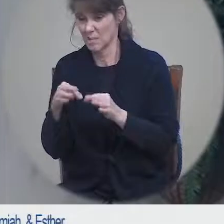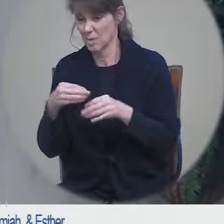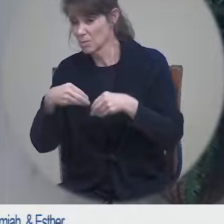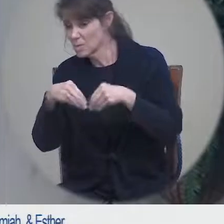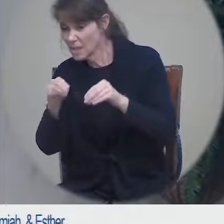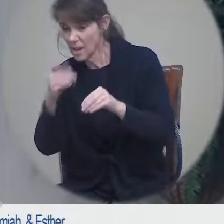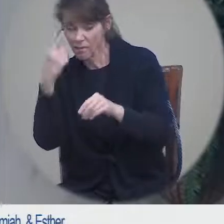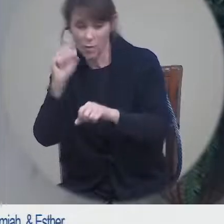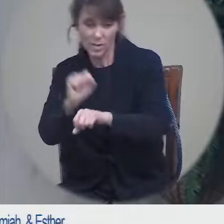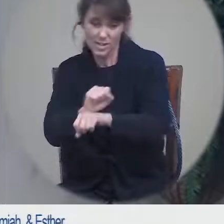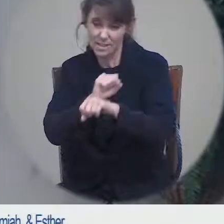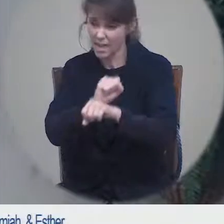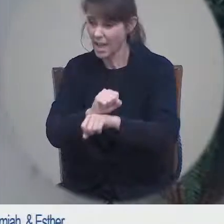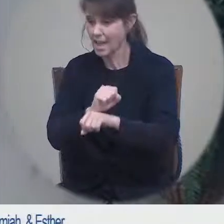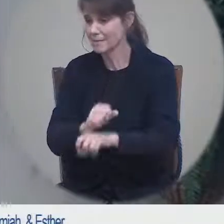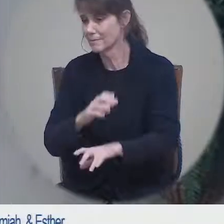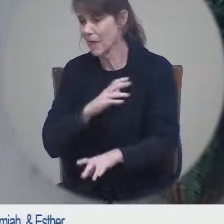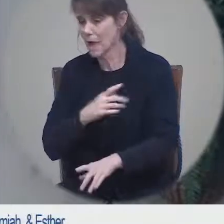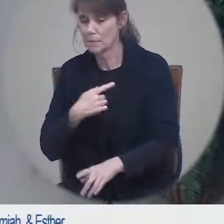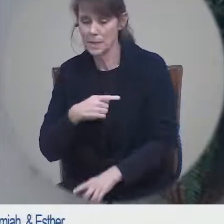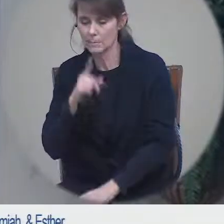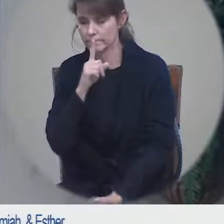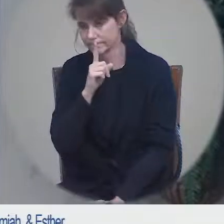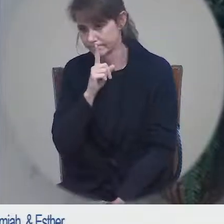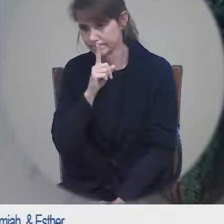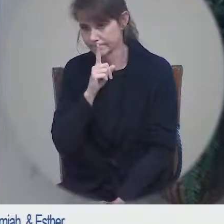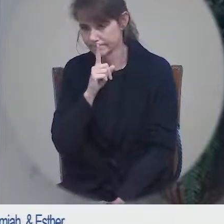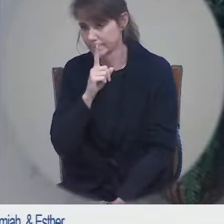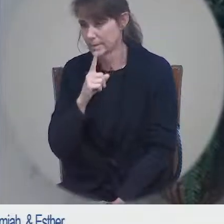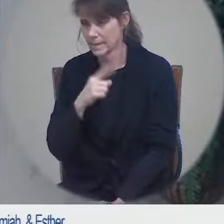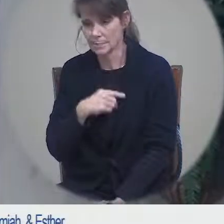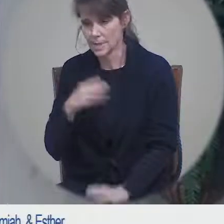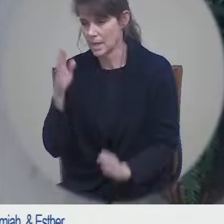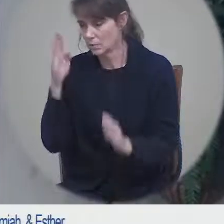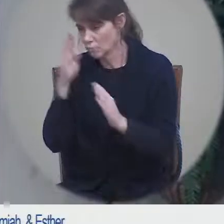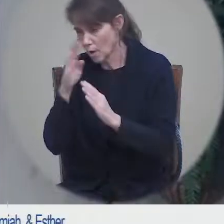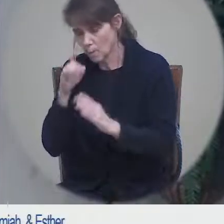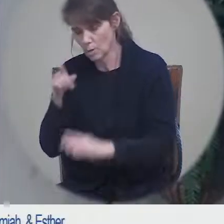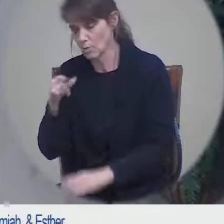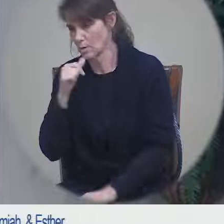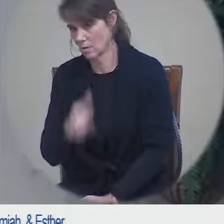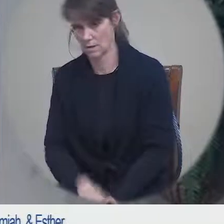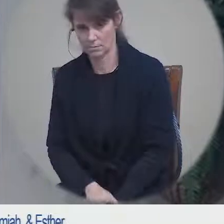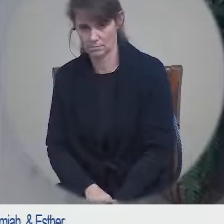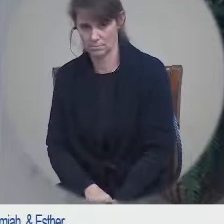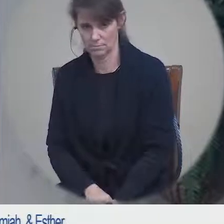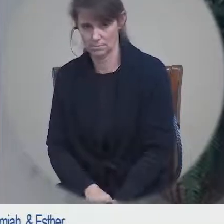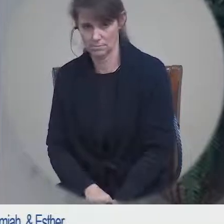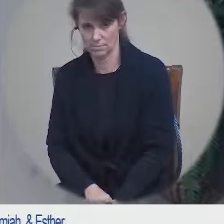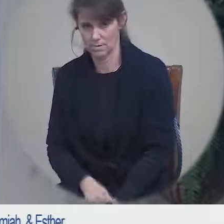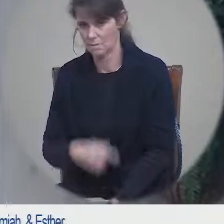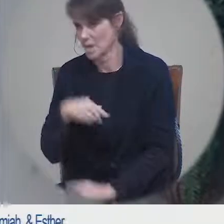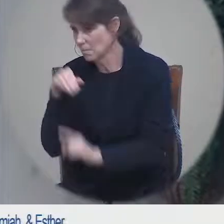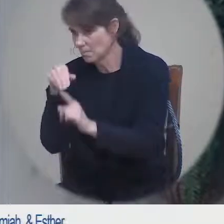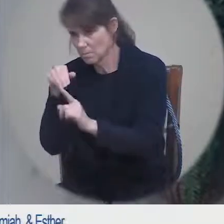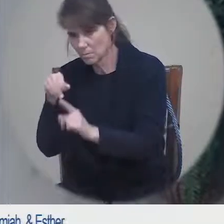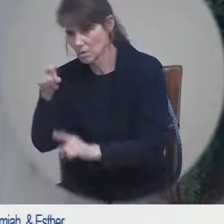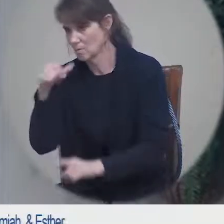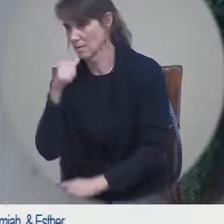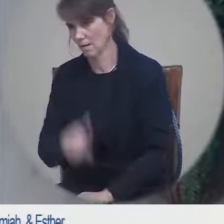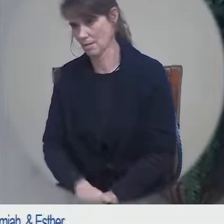and women, I would have remained silent, for the trouble would not be commensurate with the annoyance of the